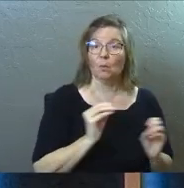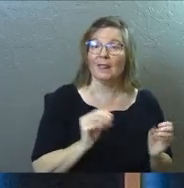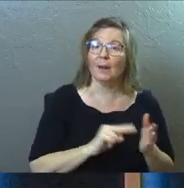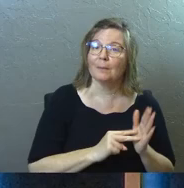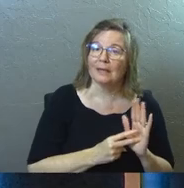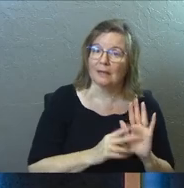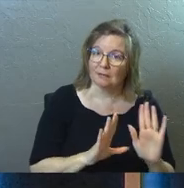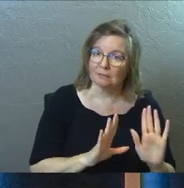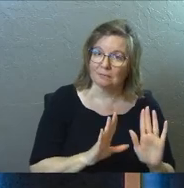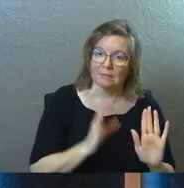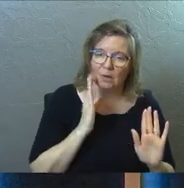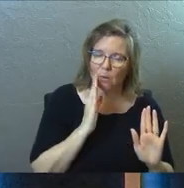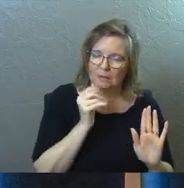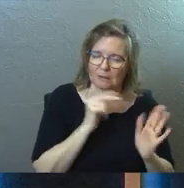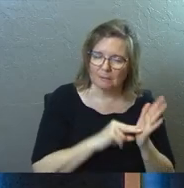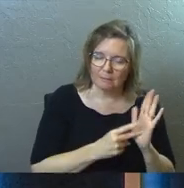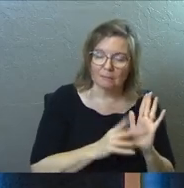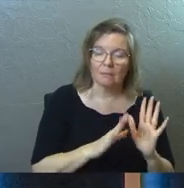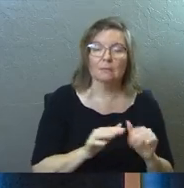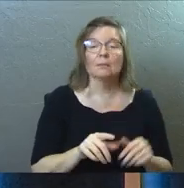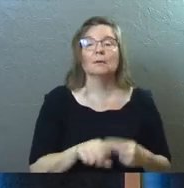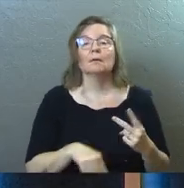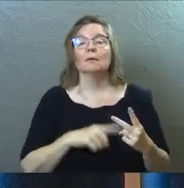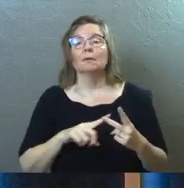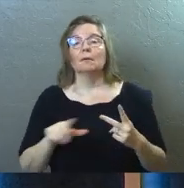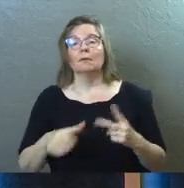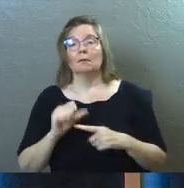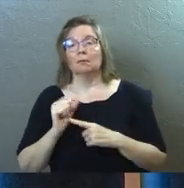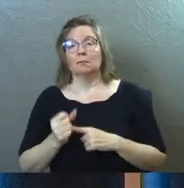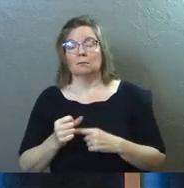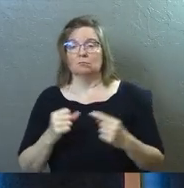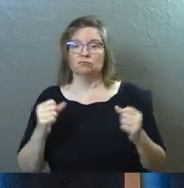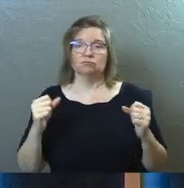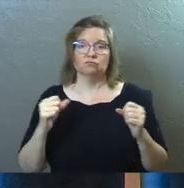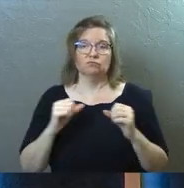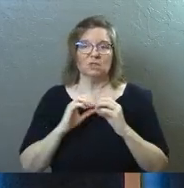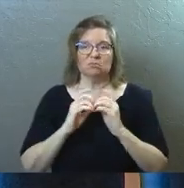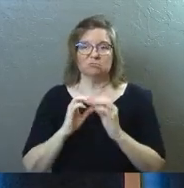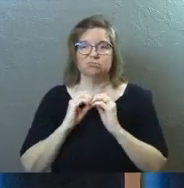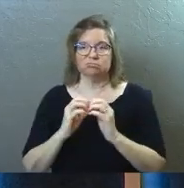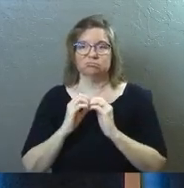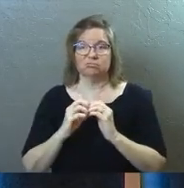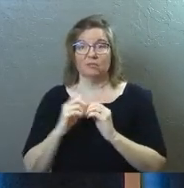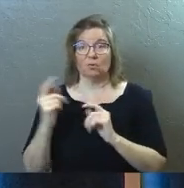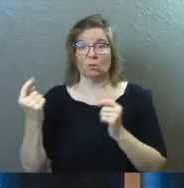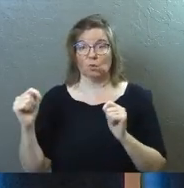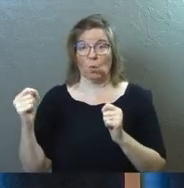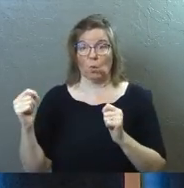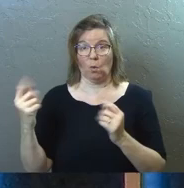Without meaning to. Another scenario, they're fighting over a toy.